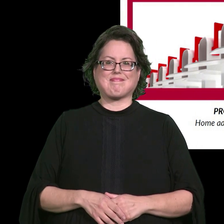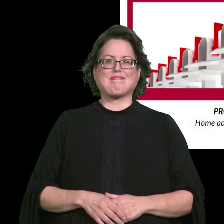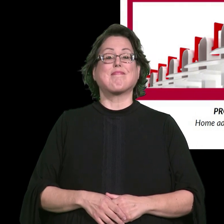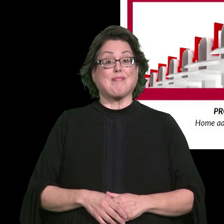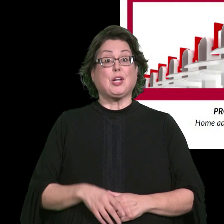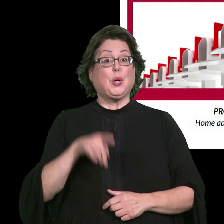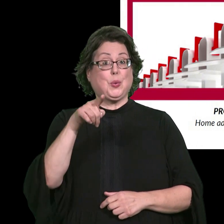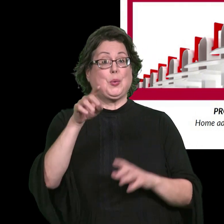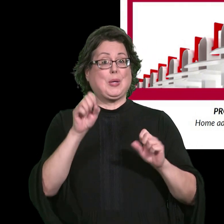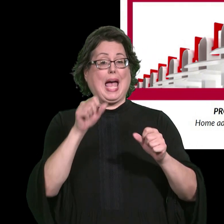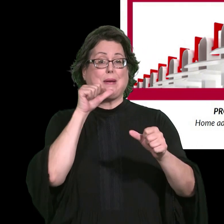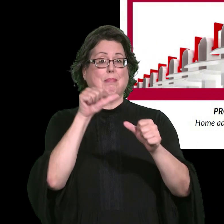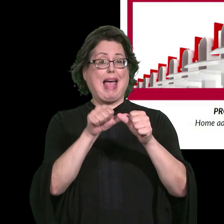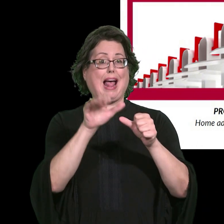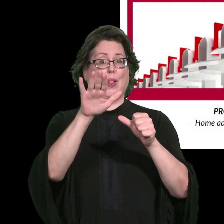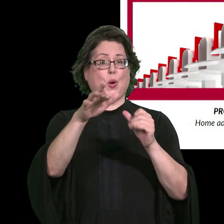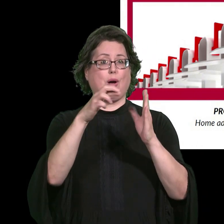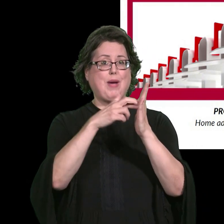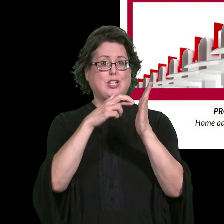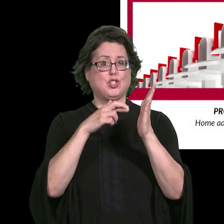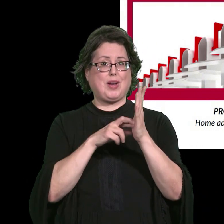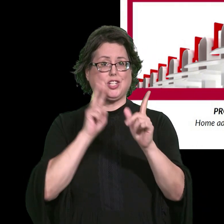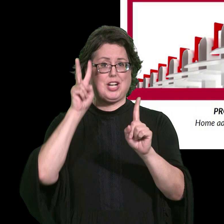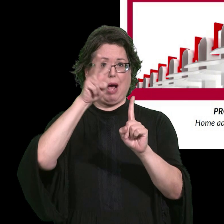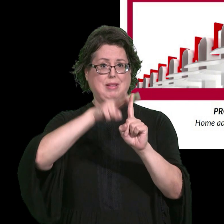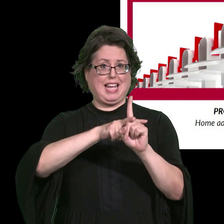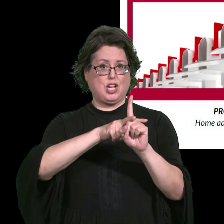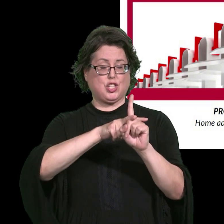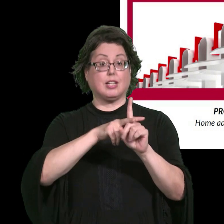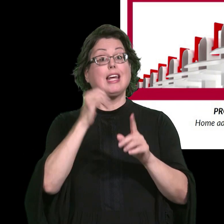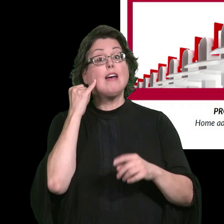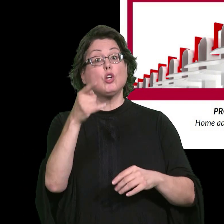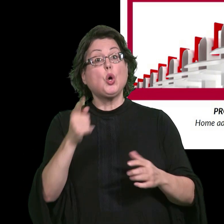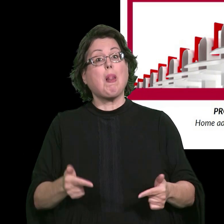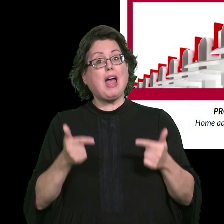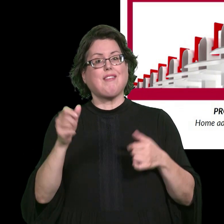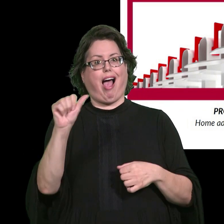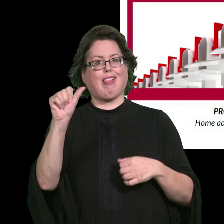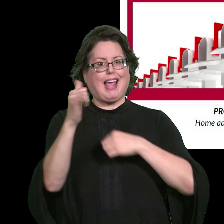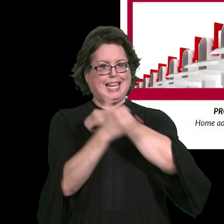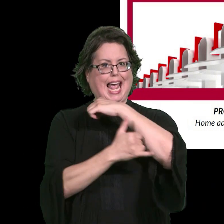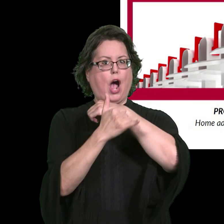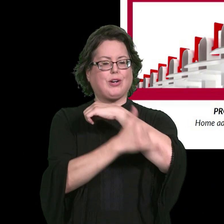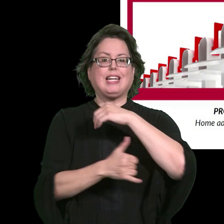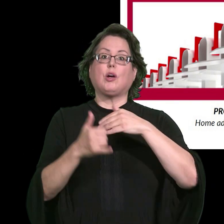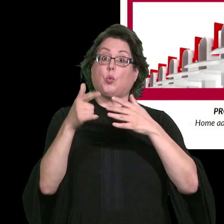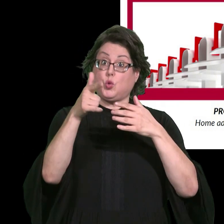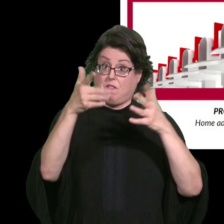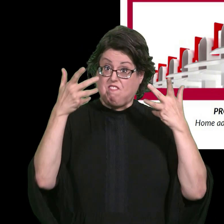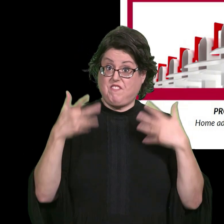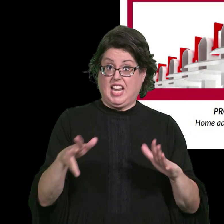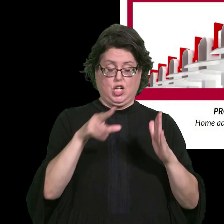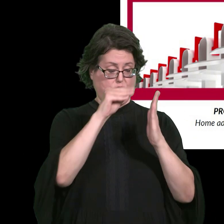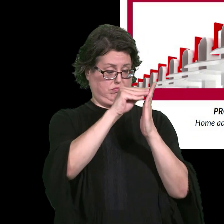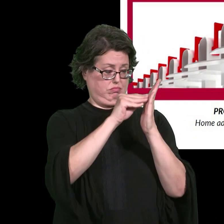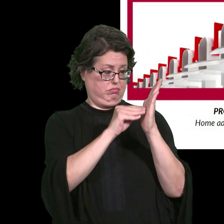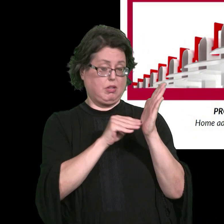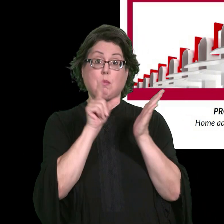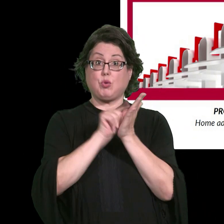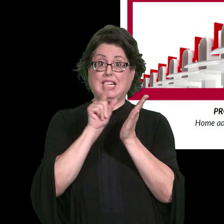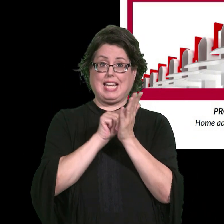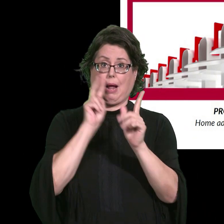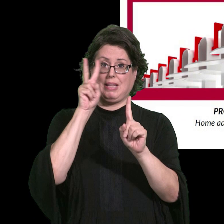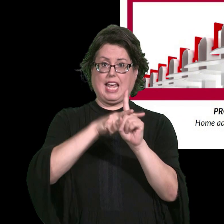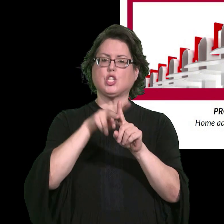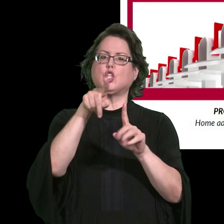mailing your voter registration application. If you live in Allegheny County, after completing the printed registration application, mail